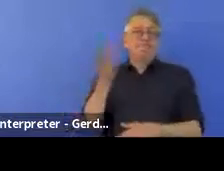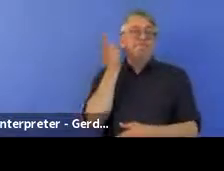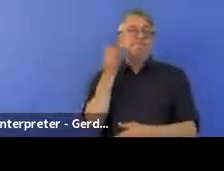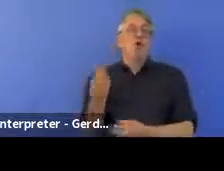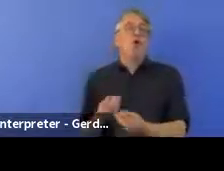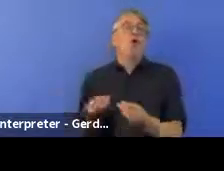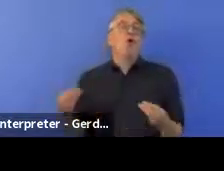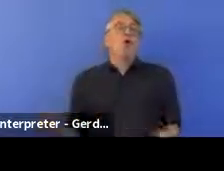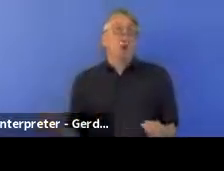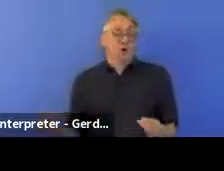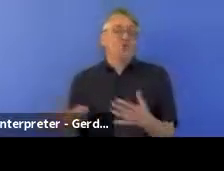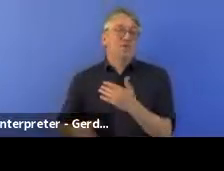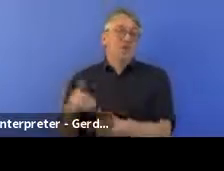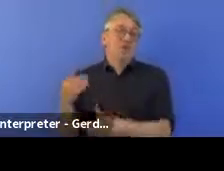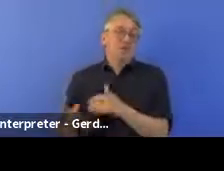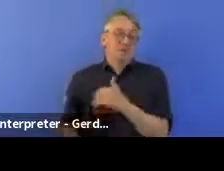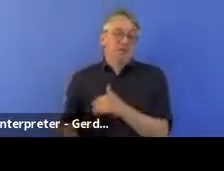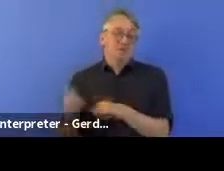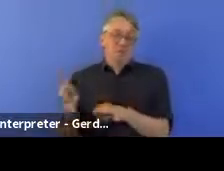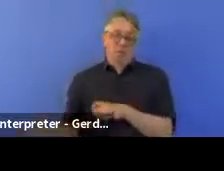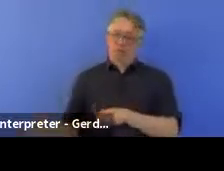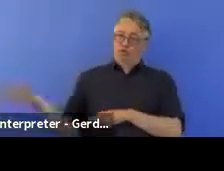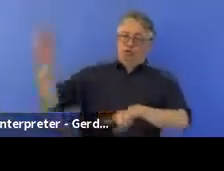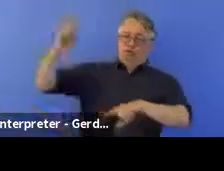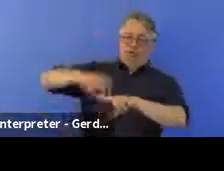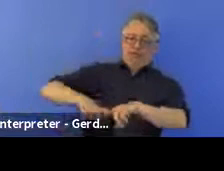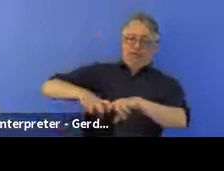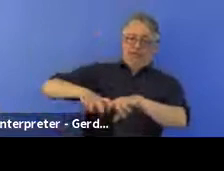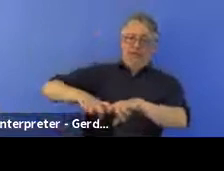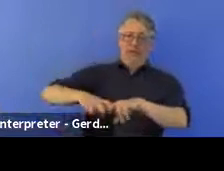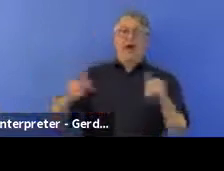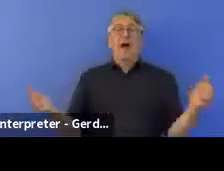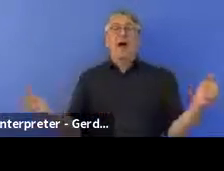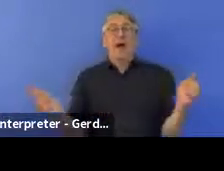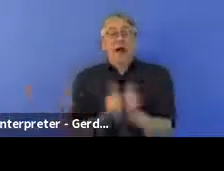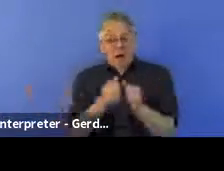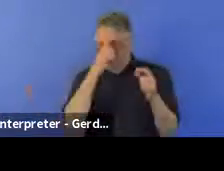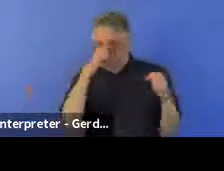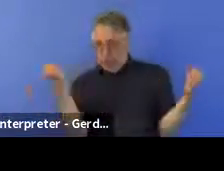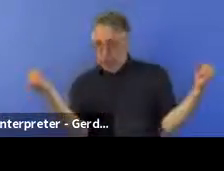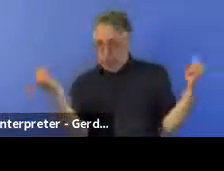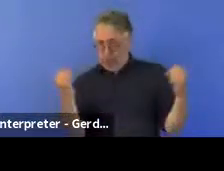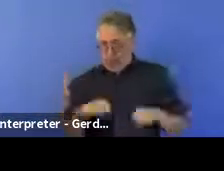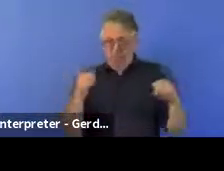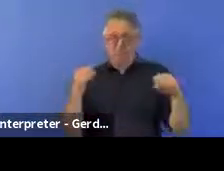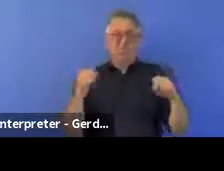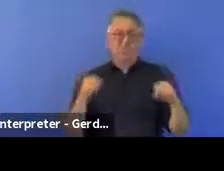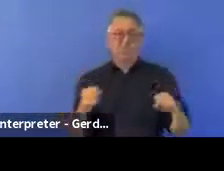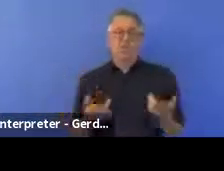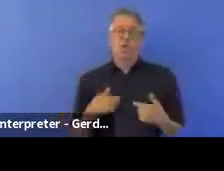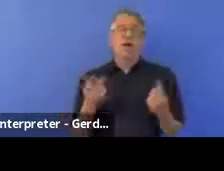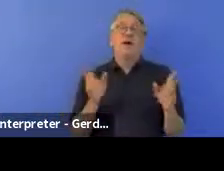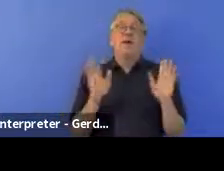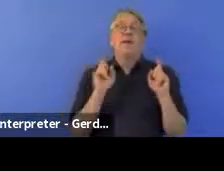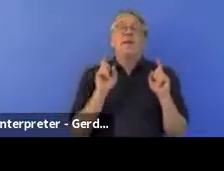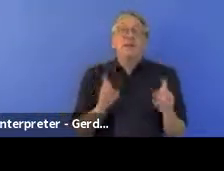decision-making tables. And not just a seat, but that seat should result in a meaningful partnership in truly